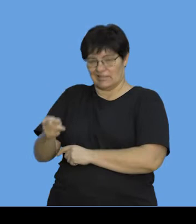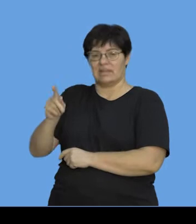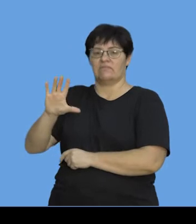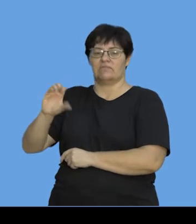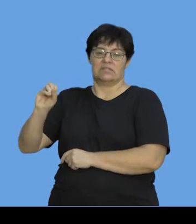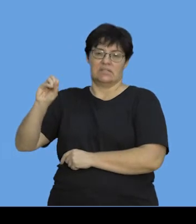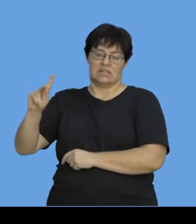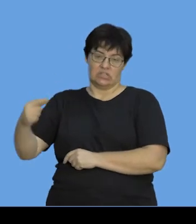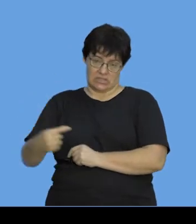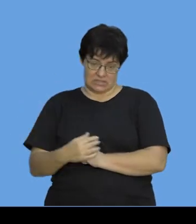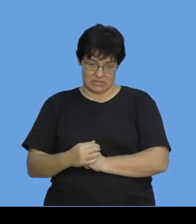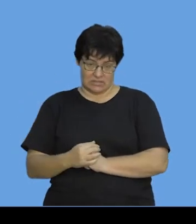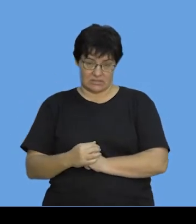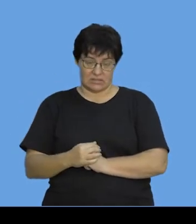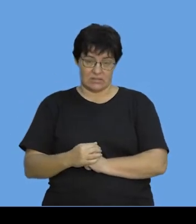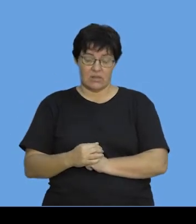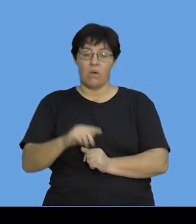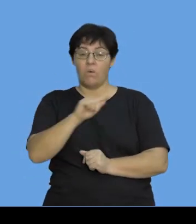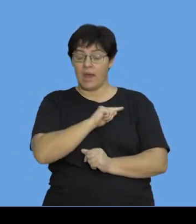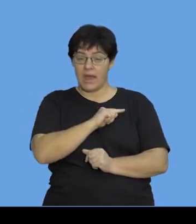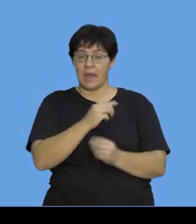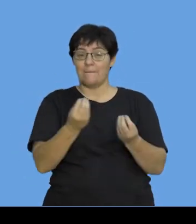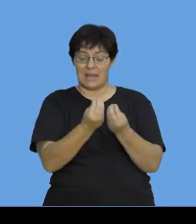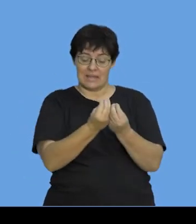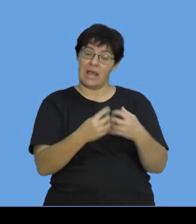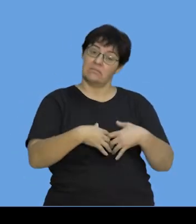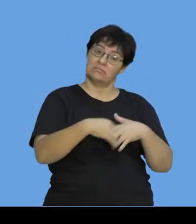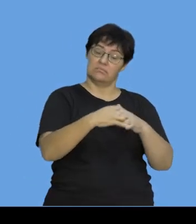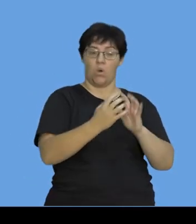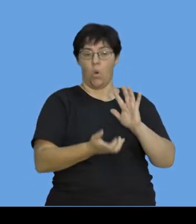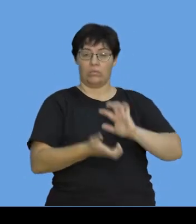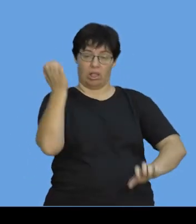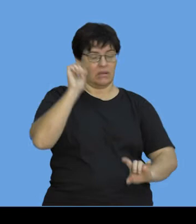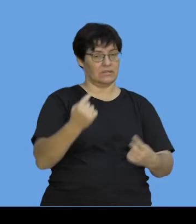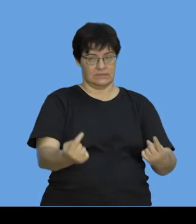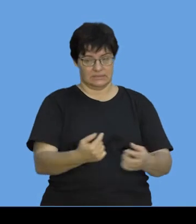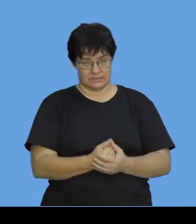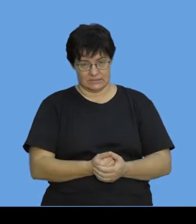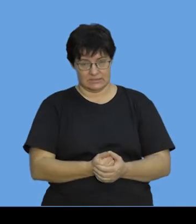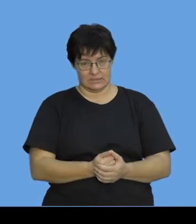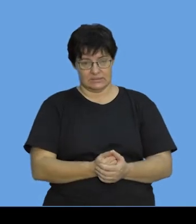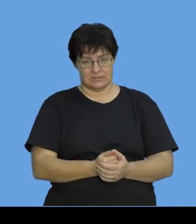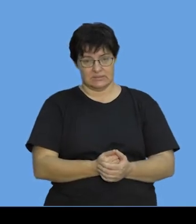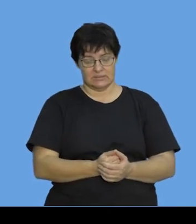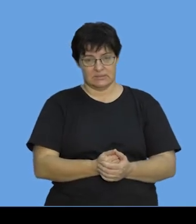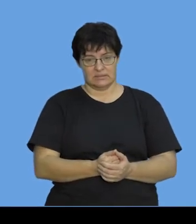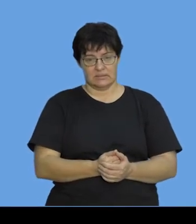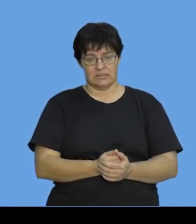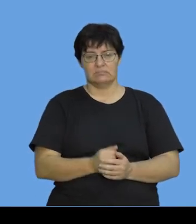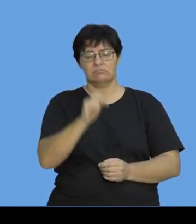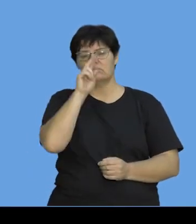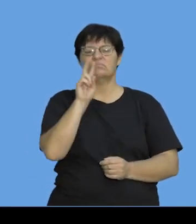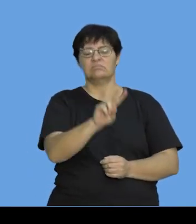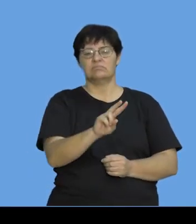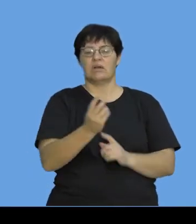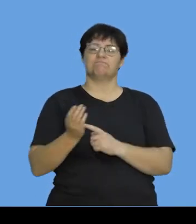stems from the fact that matter cannot be created or destroyed, right? Okay, now let's look at a